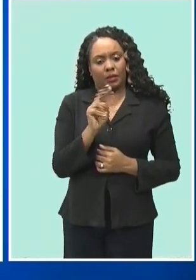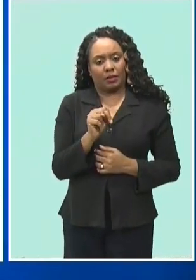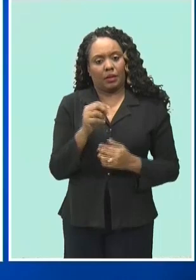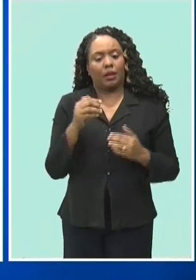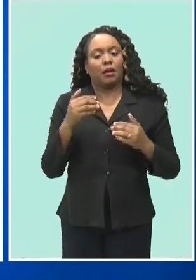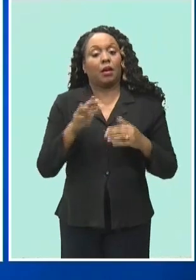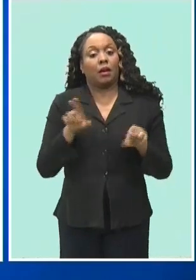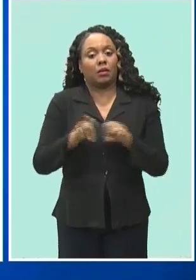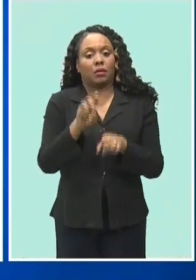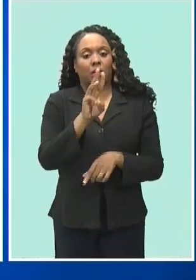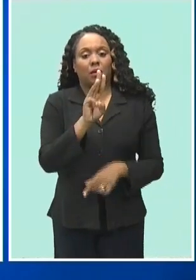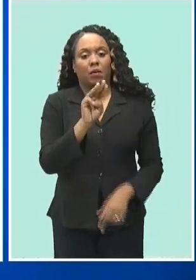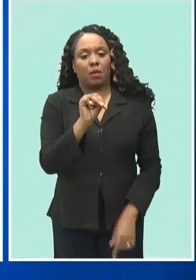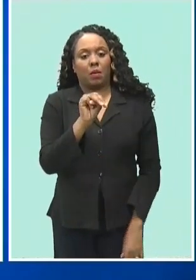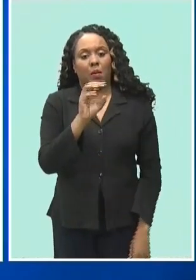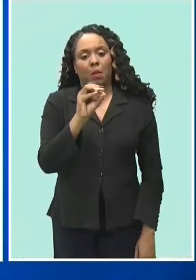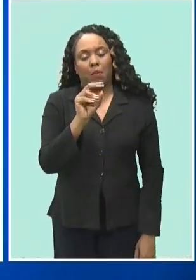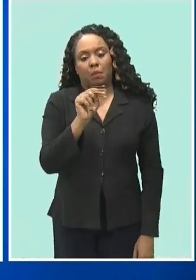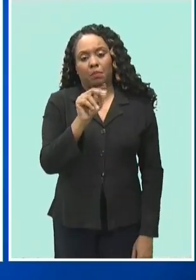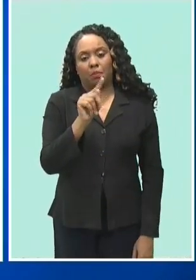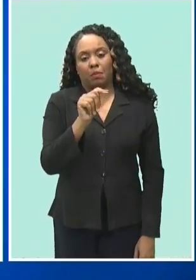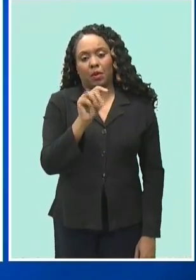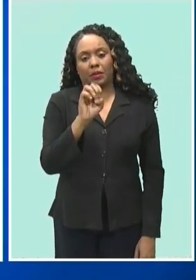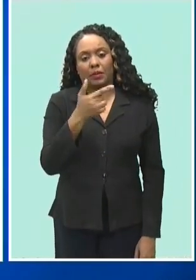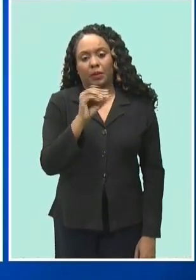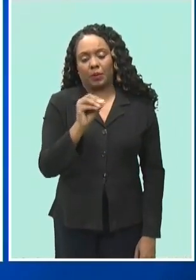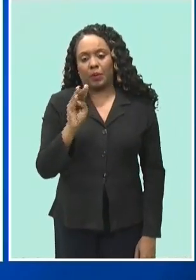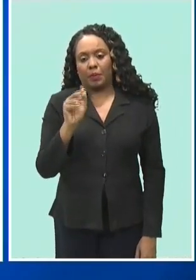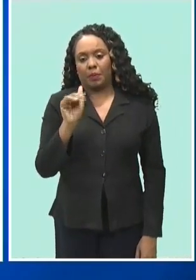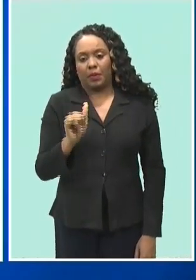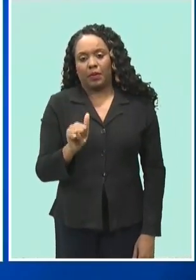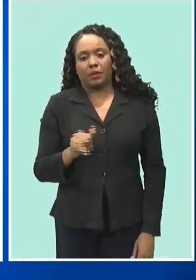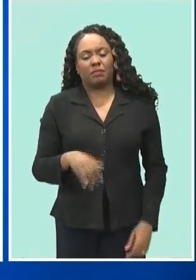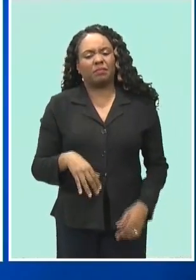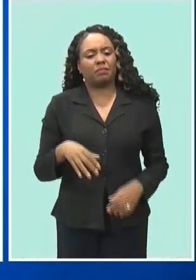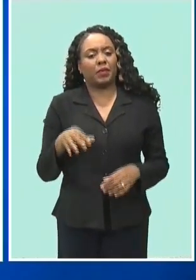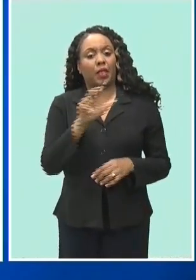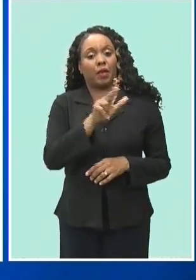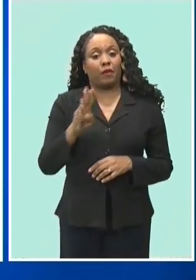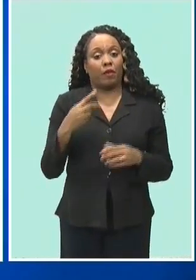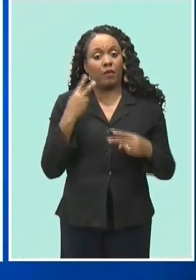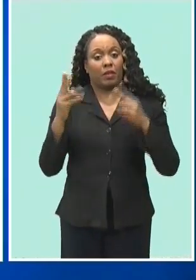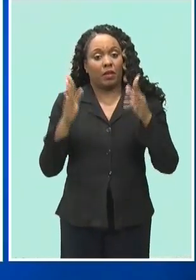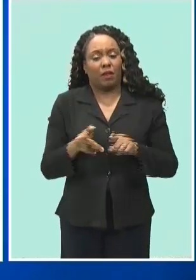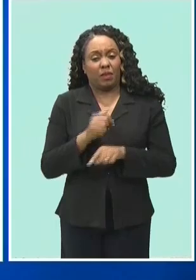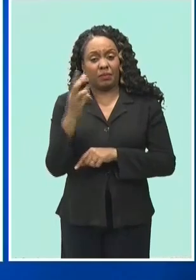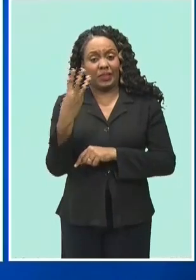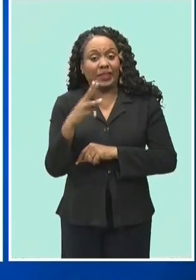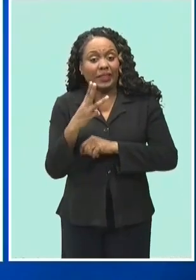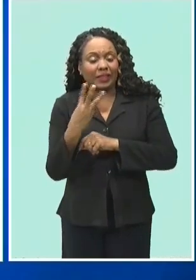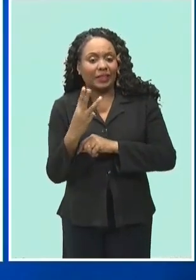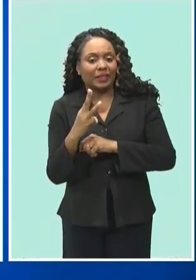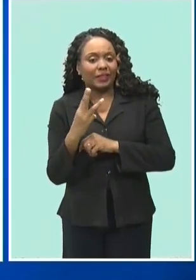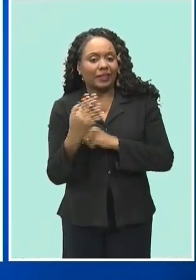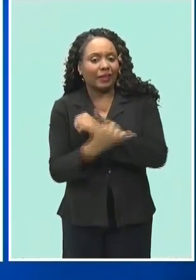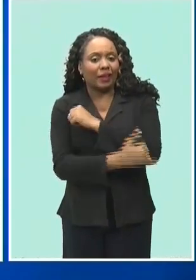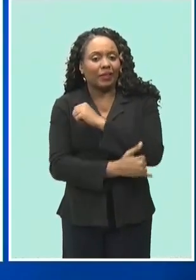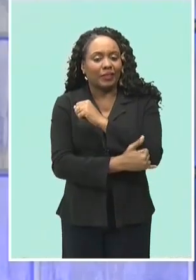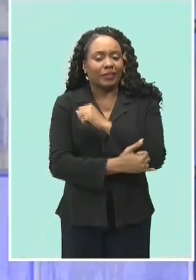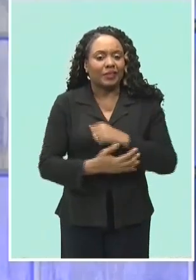in Montego Bay, St. James, luring 34 visitors from 16 different countries who had come to the parish for Reggae